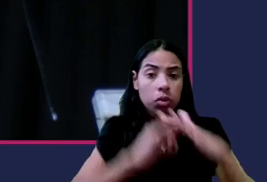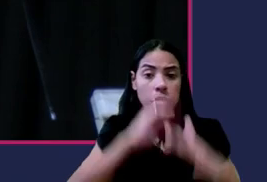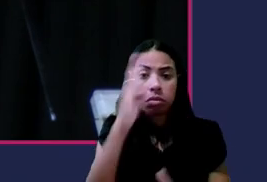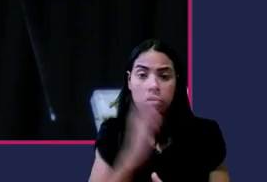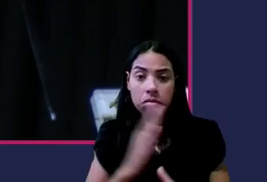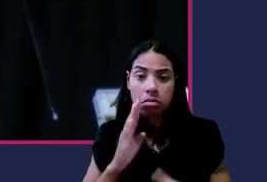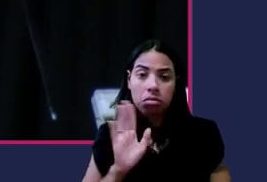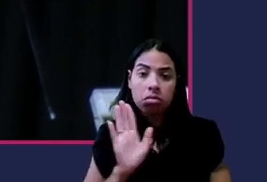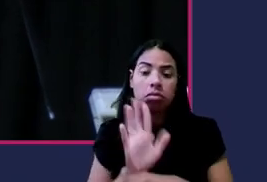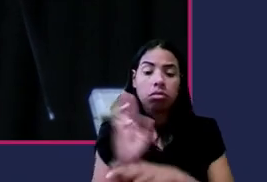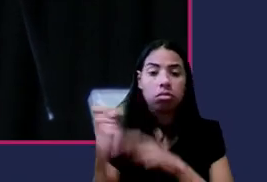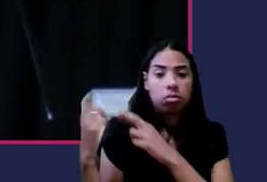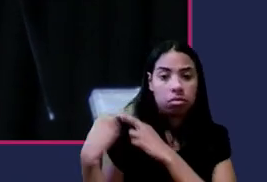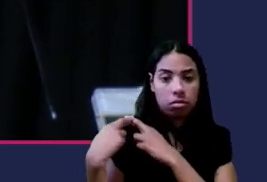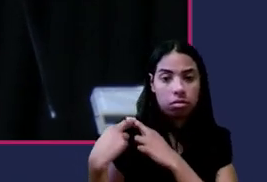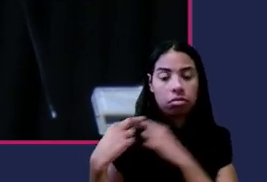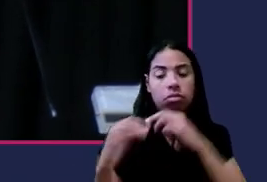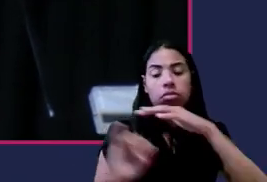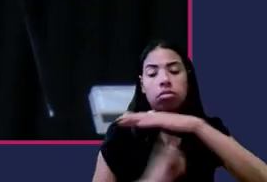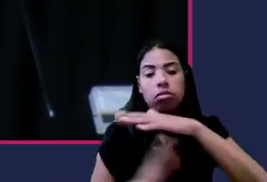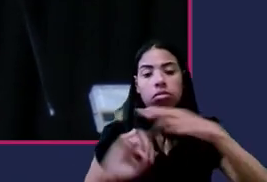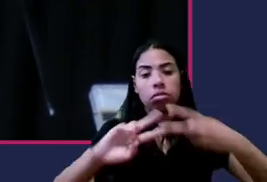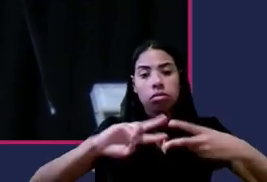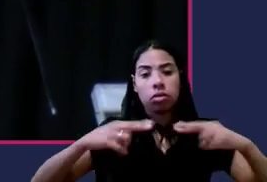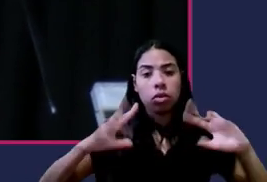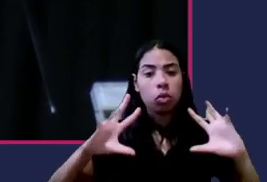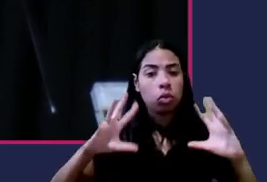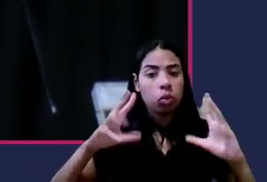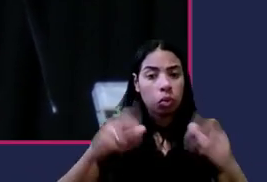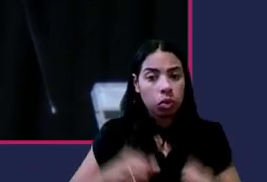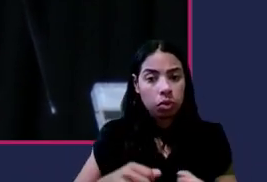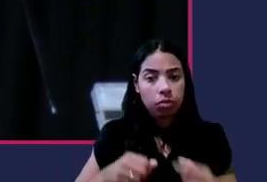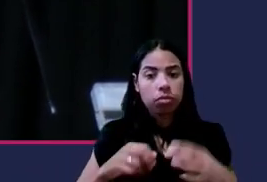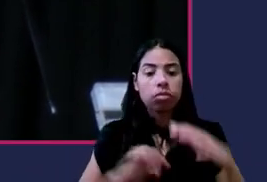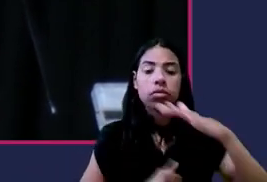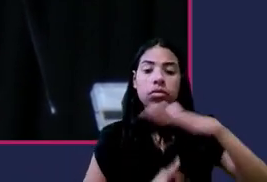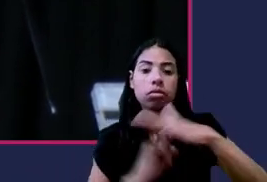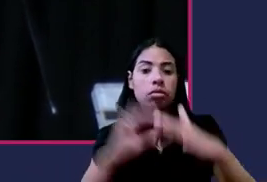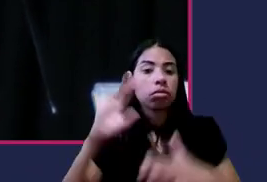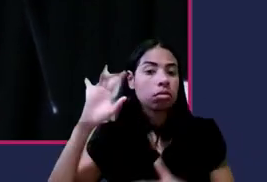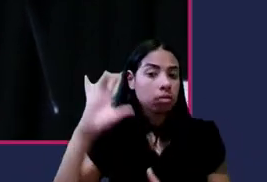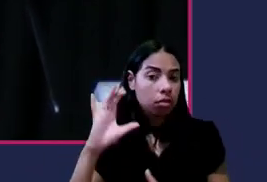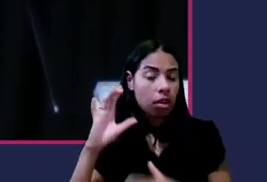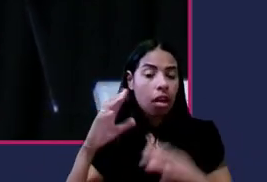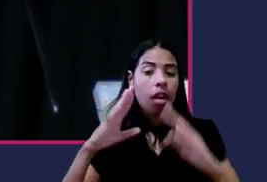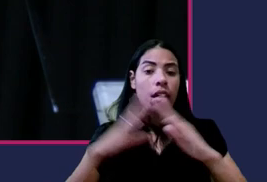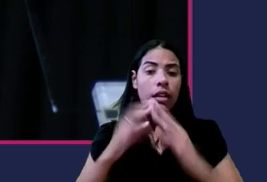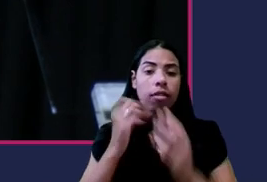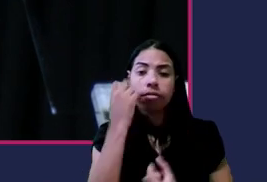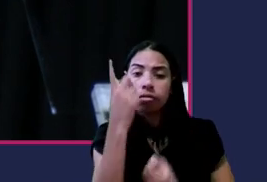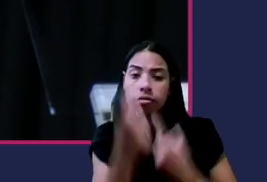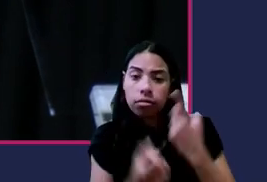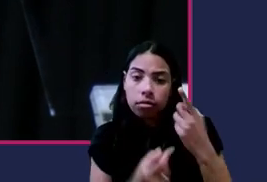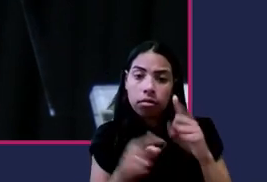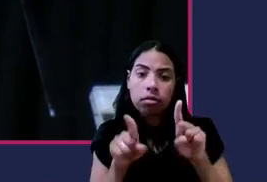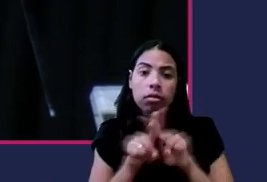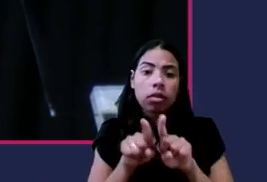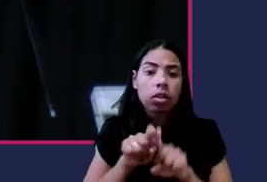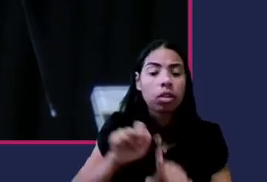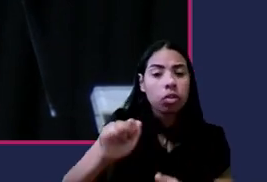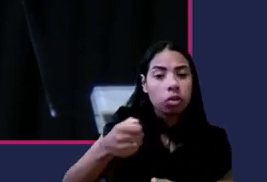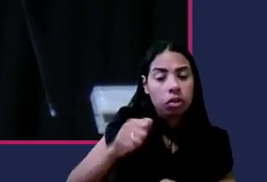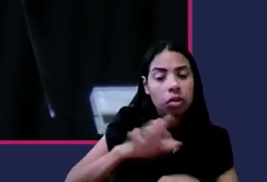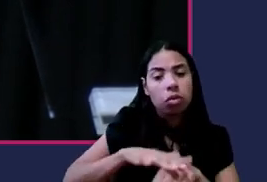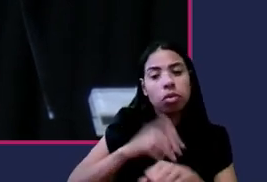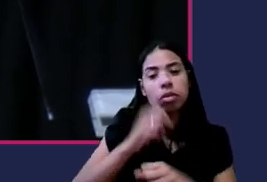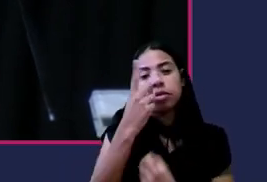Action, the Genetics for All Institute, Joe Clemente Institute, House of Hairs, and the Brazilian Federation of